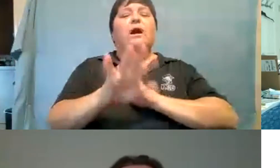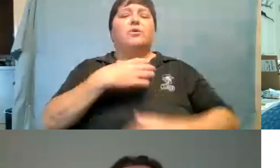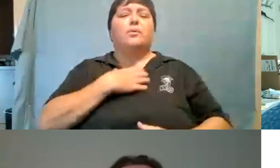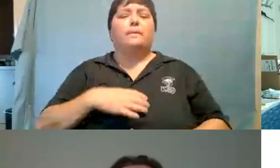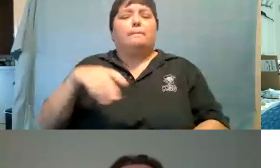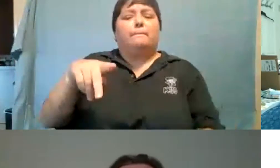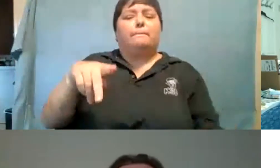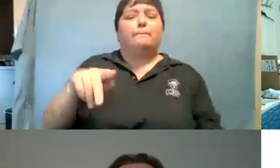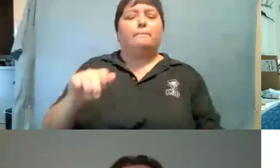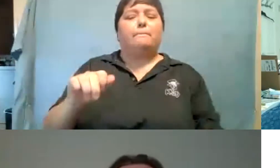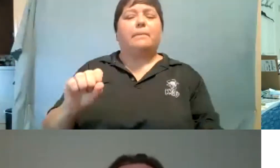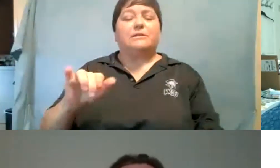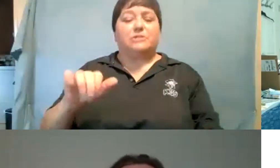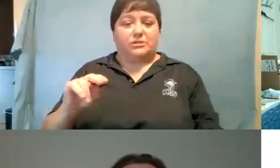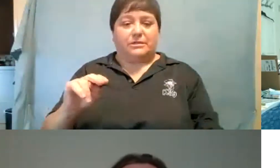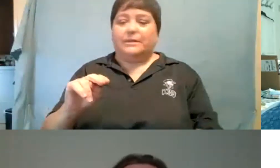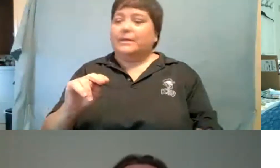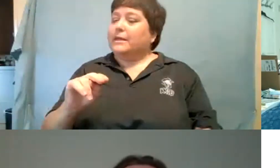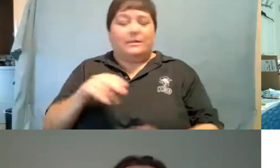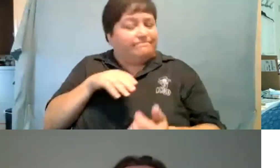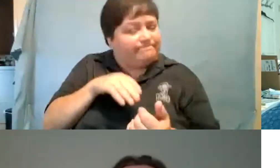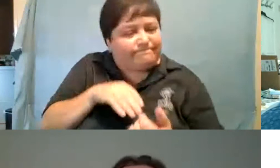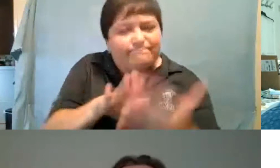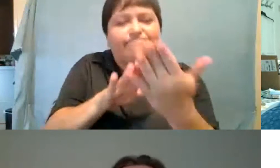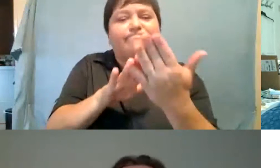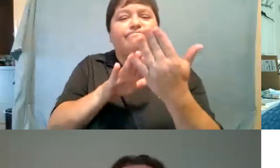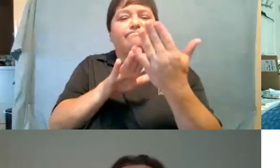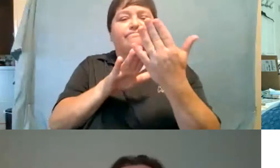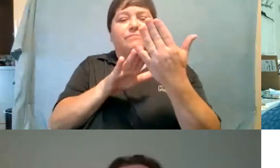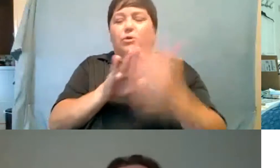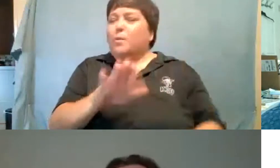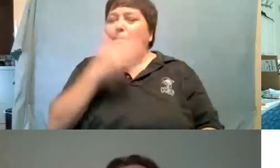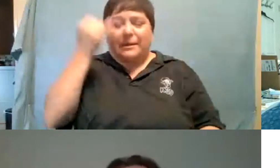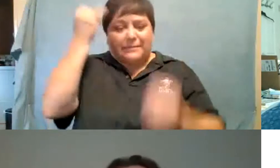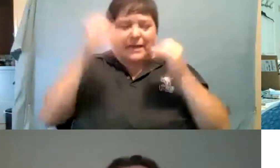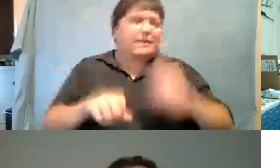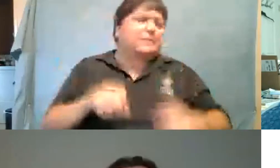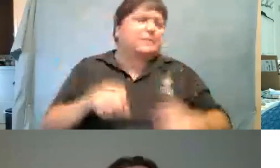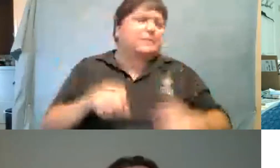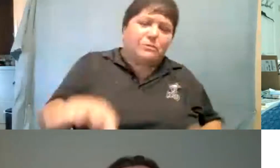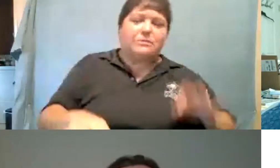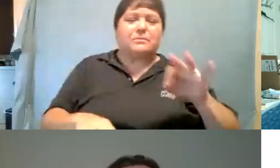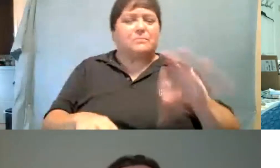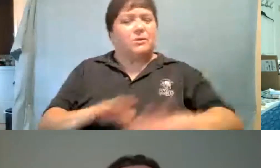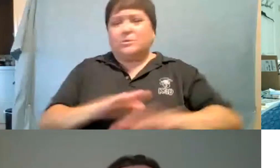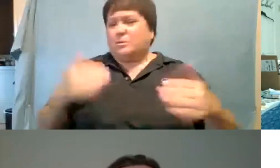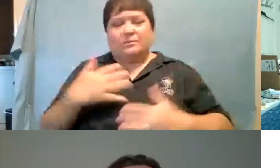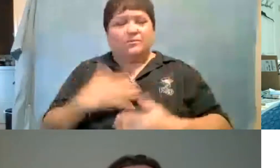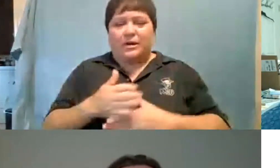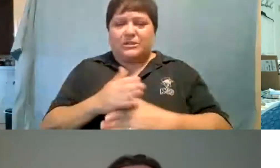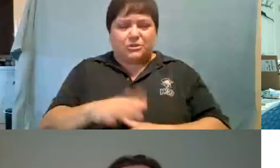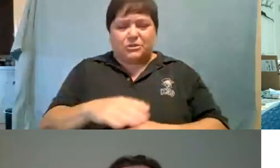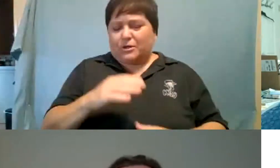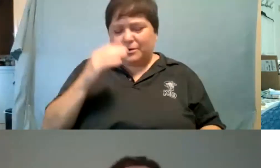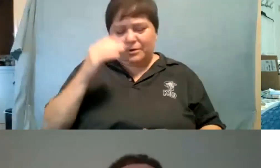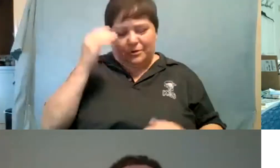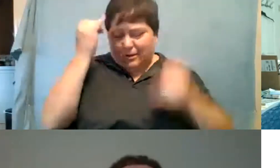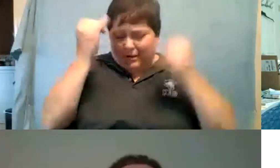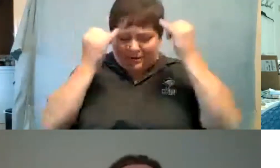about and attack it. Just come out with the best idea you got. And